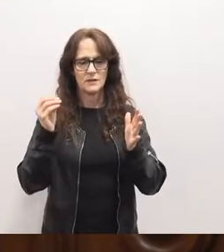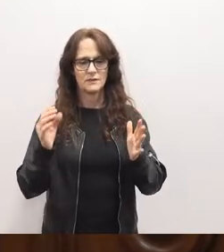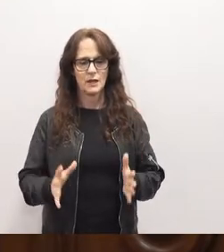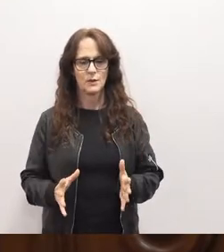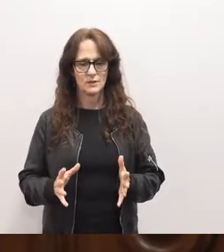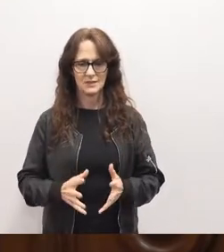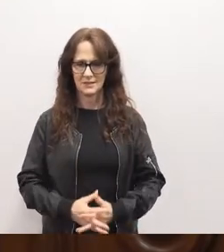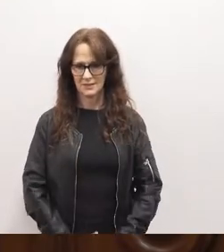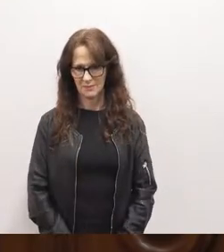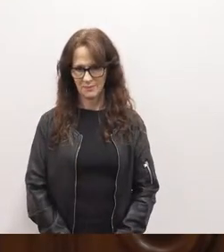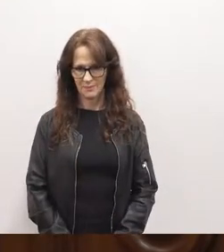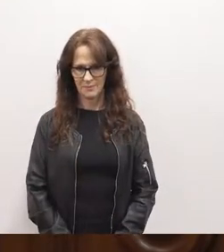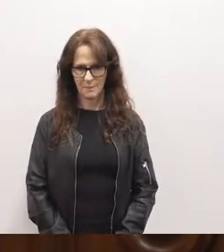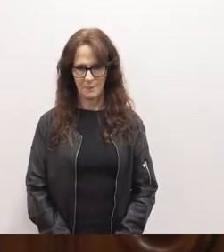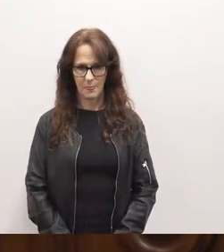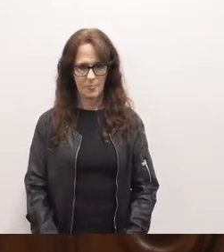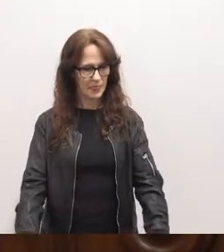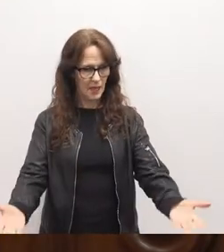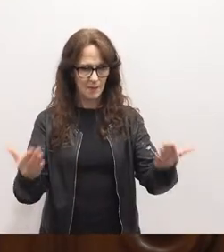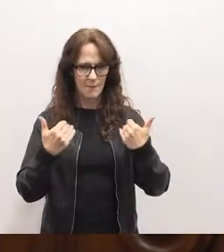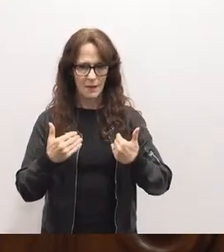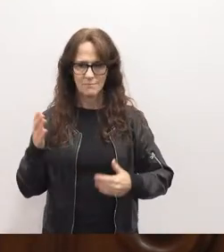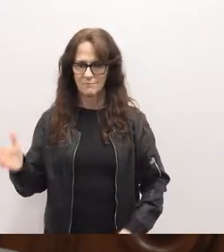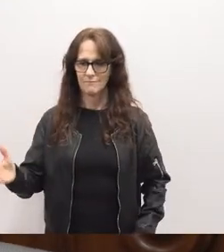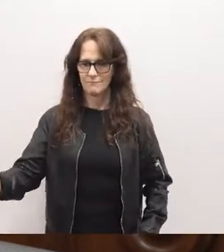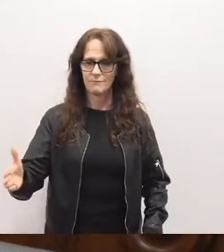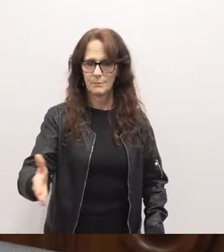students. So come on around.